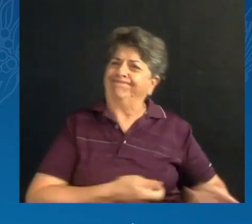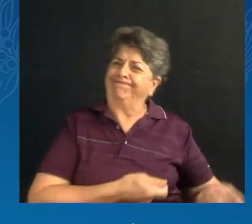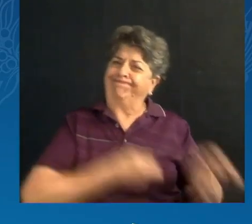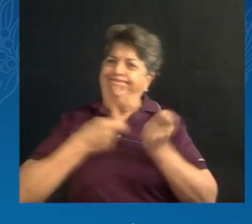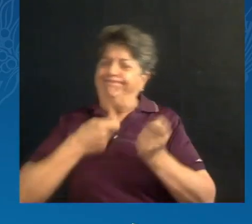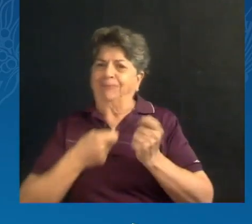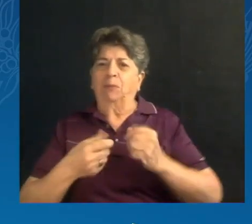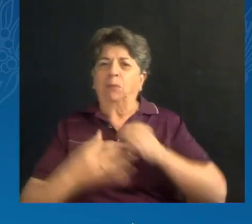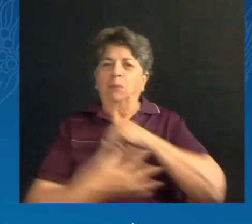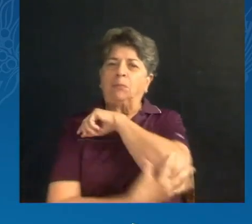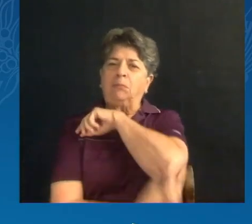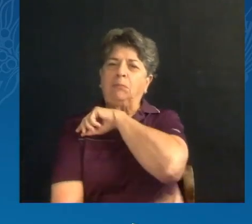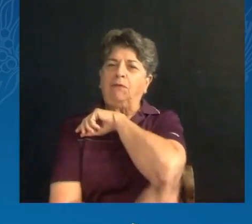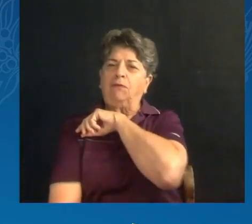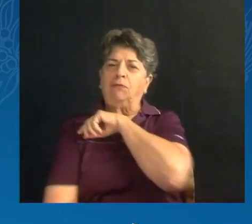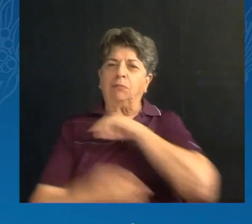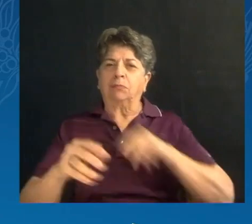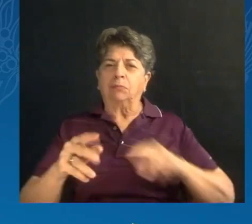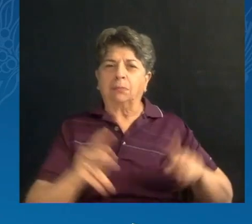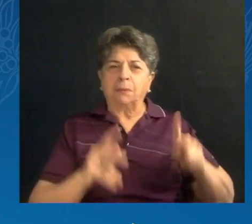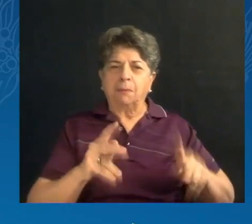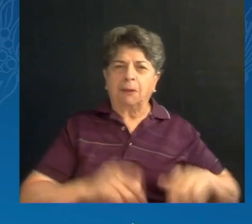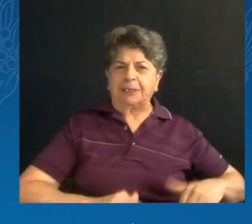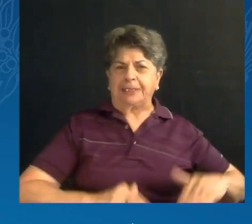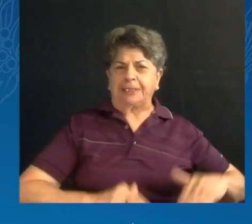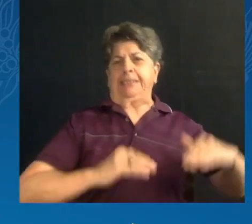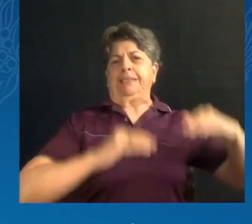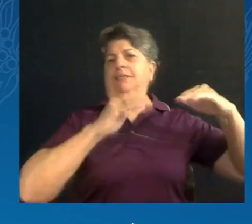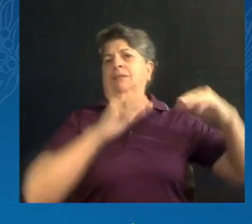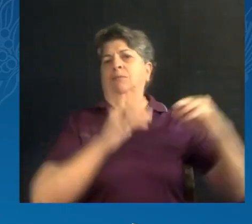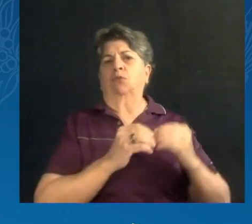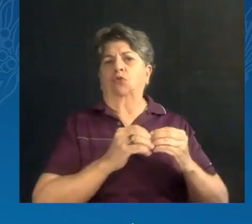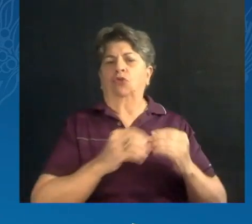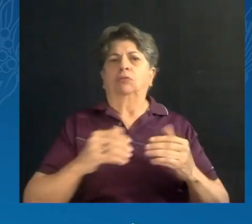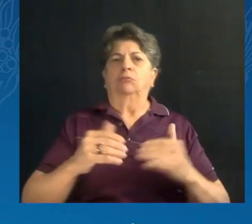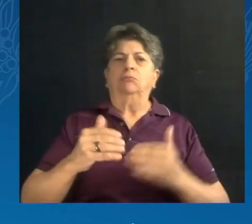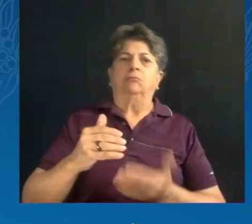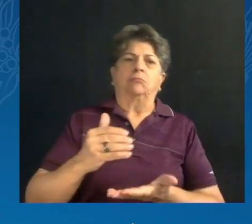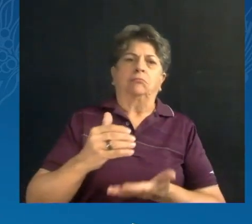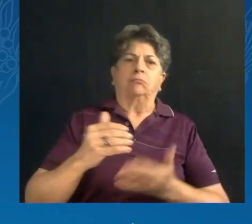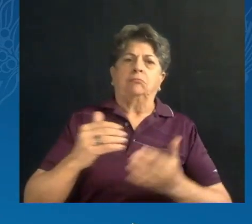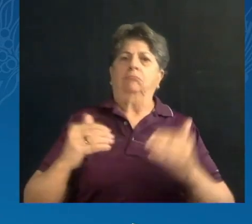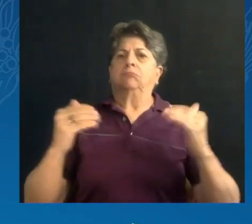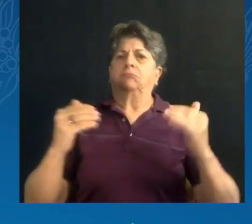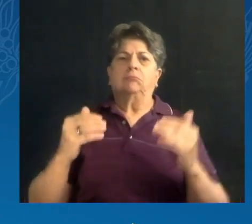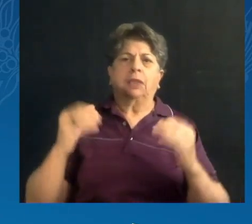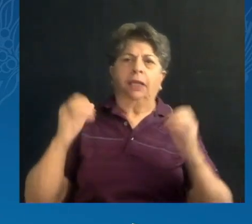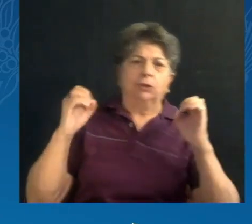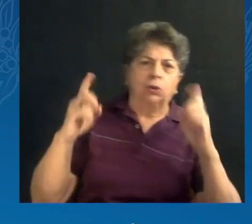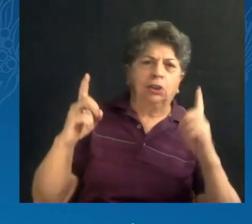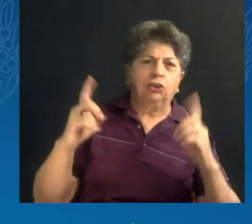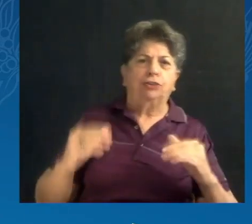education. There were some challenges. It took more than 20 years to make this